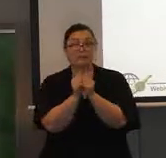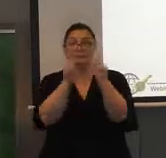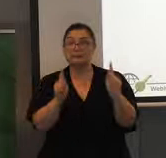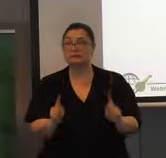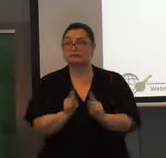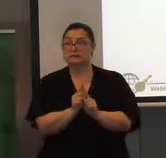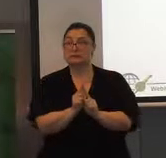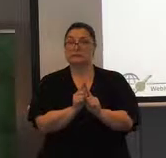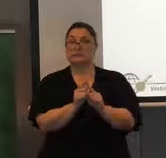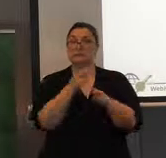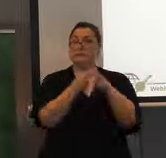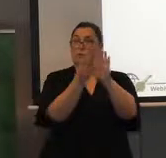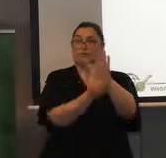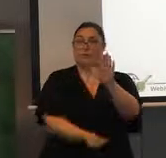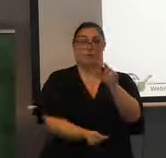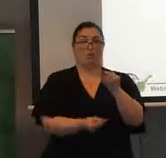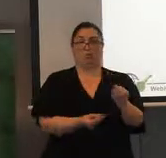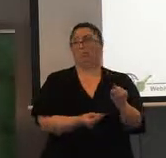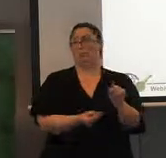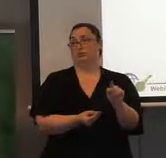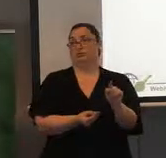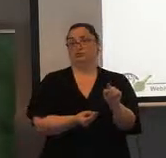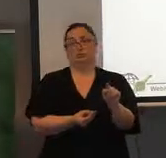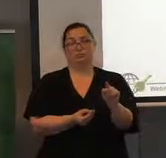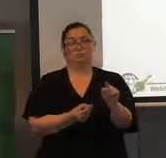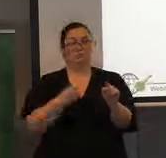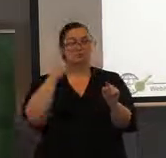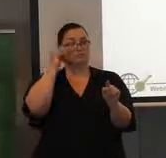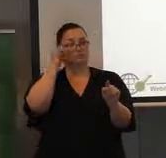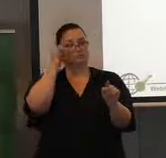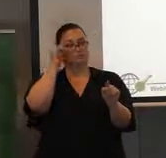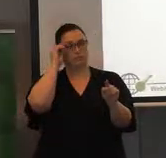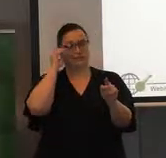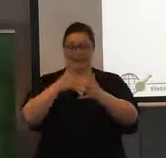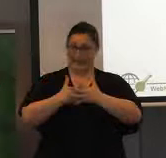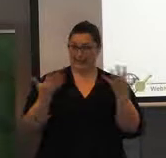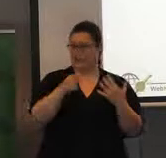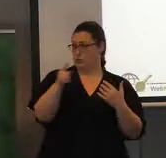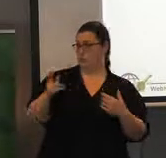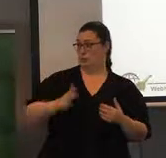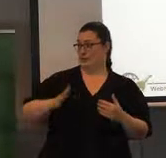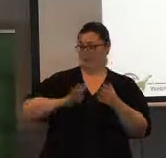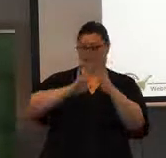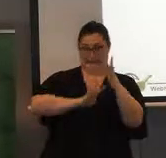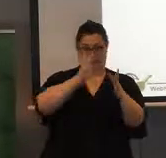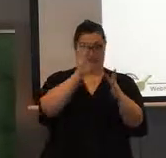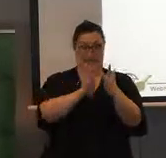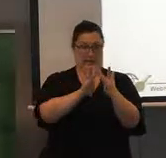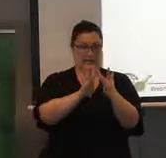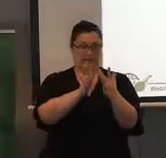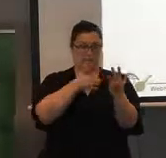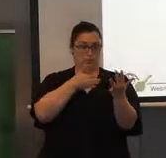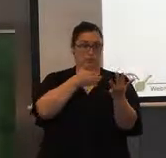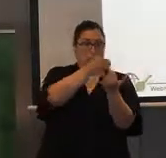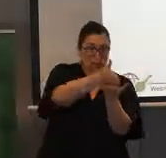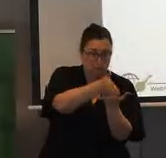that you need an internet connection to download are covered by this. So anything you need an internet